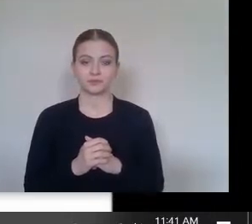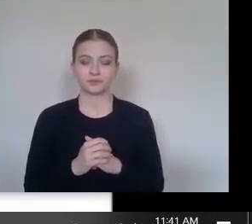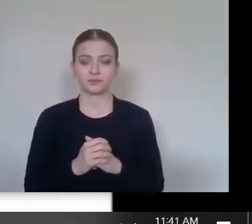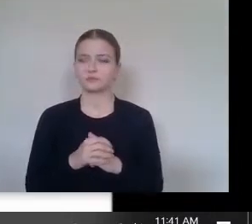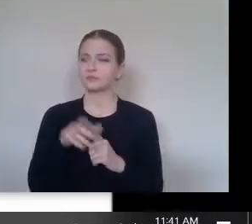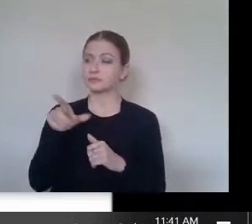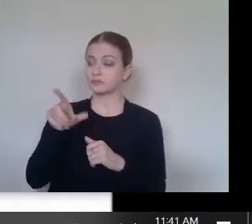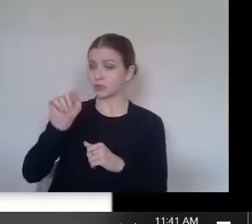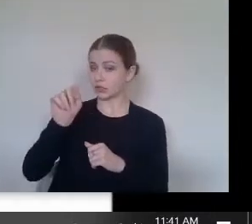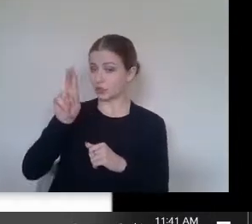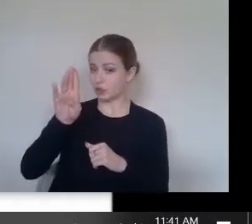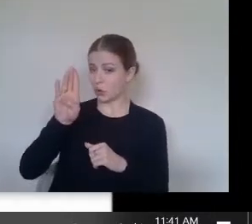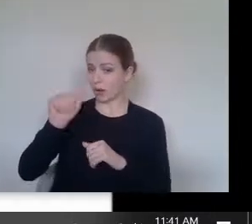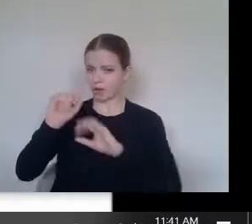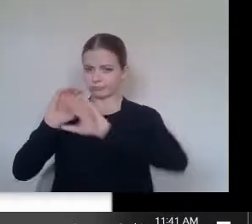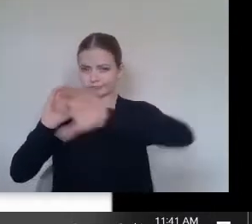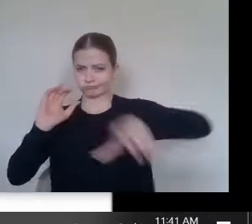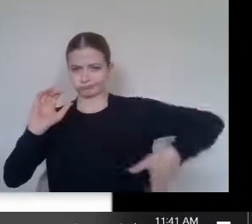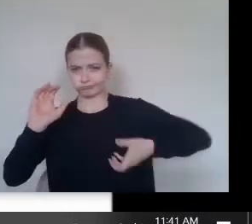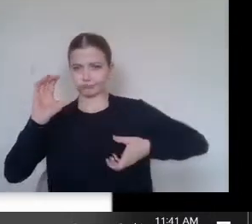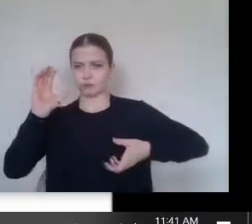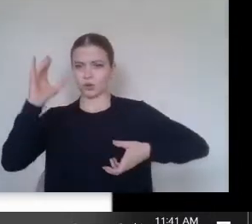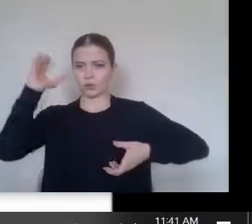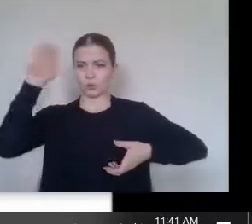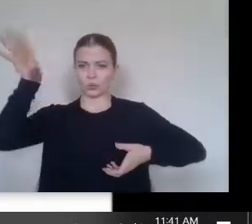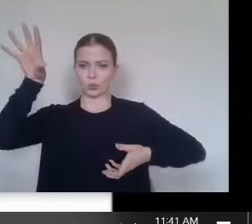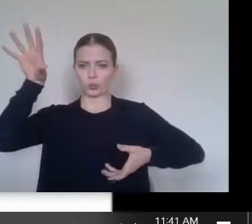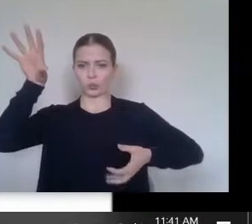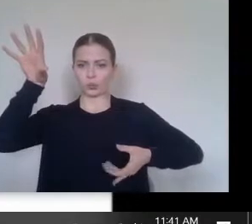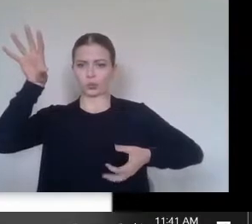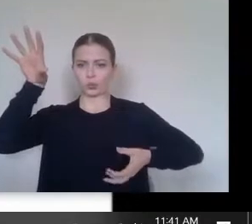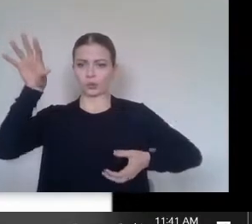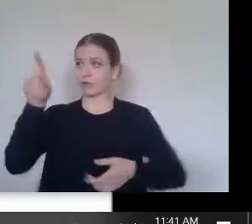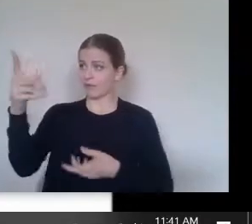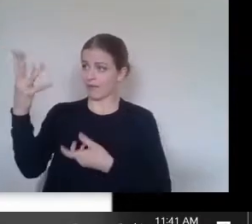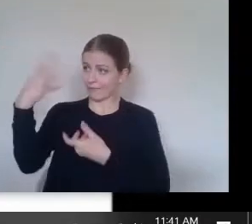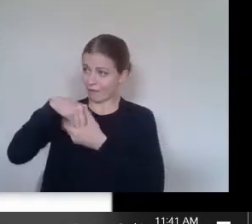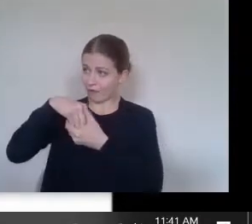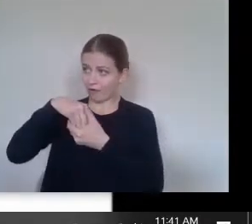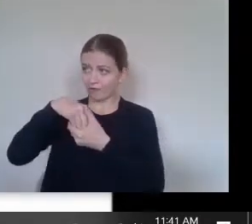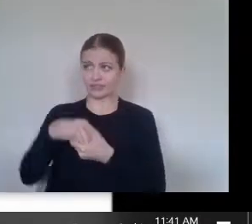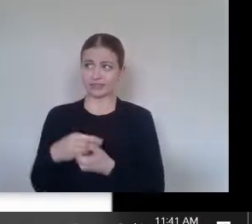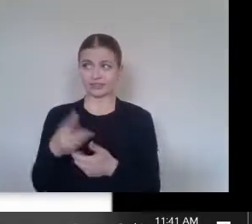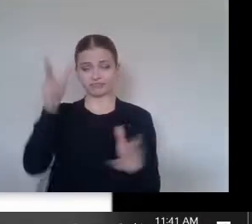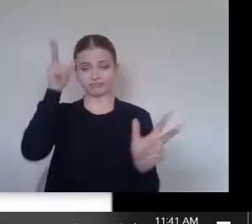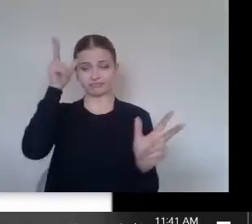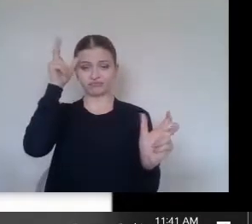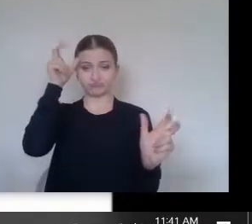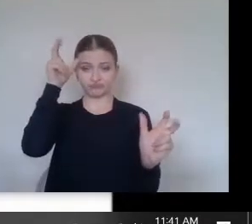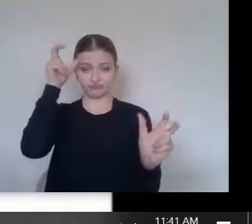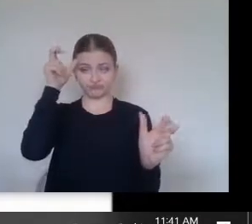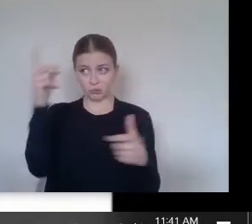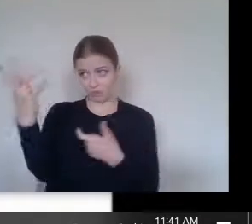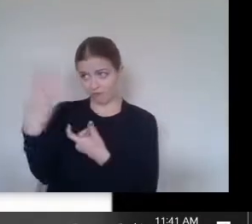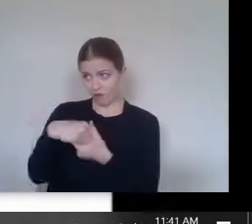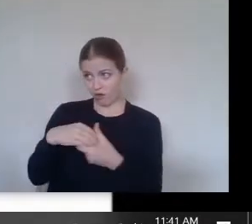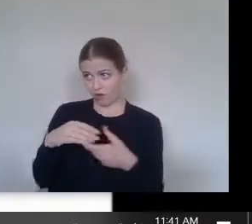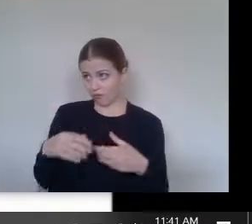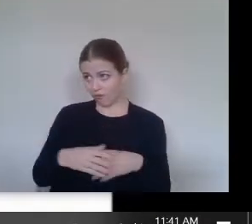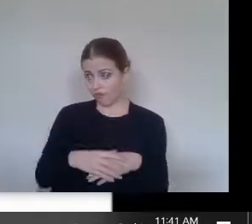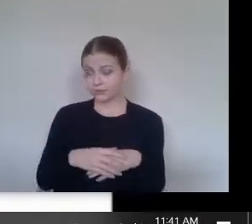And what about you, Tuba? The inspector said. Were you involved in these distasteful shenanigans?